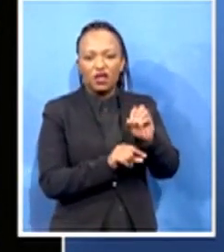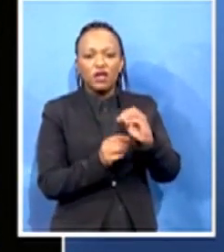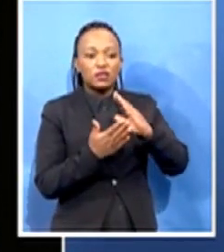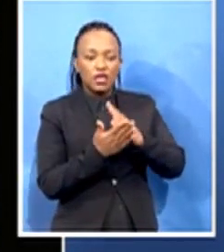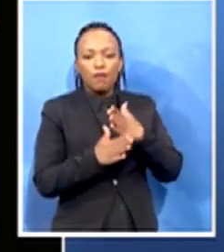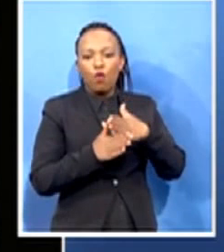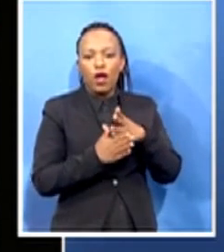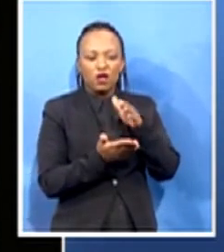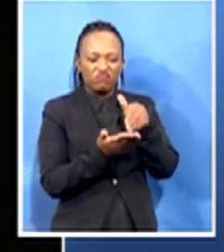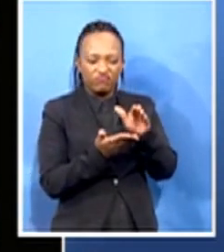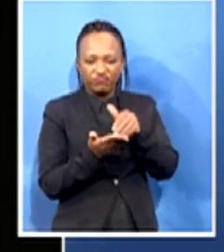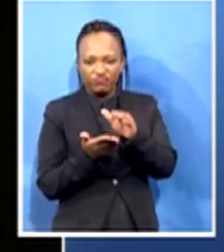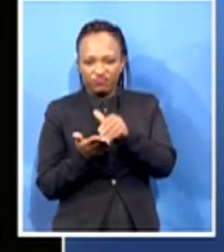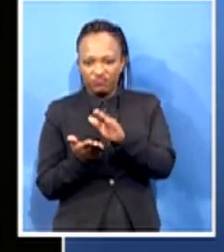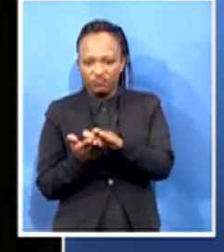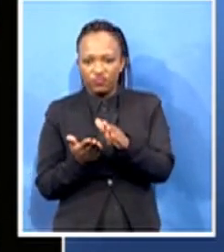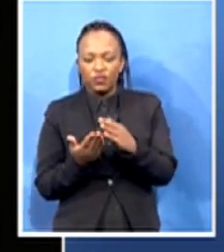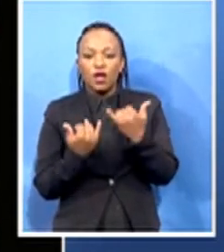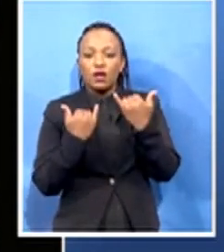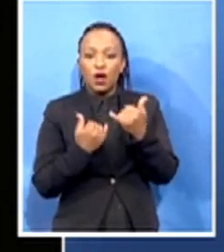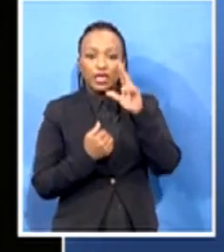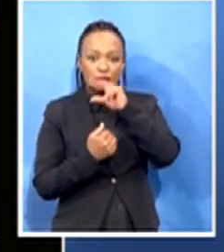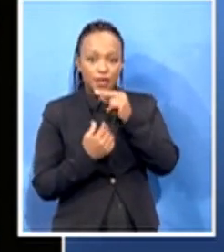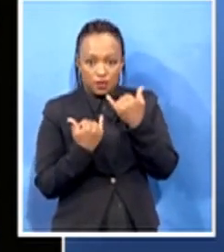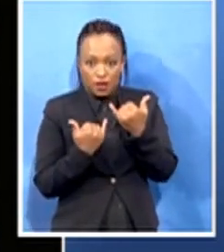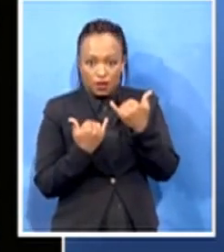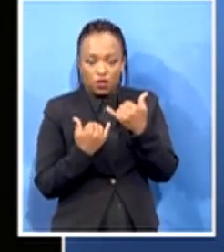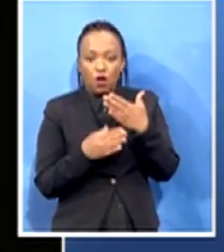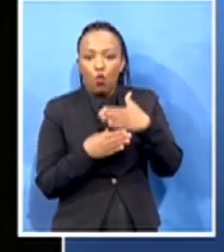were workers that were not paid during the lockdown